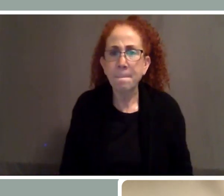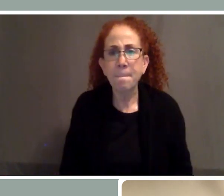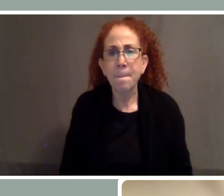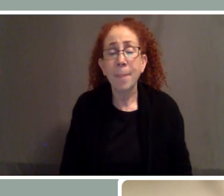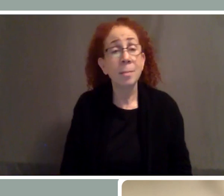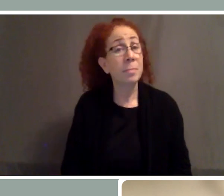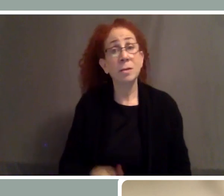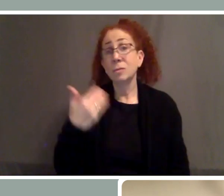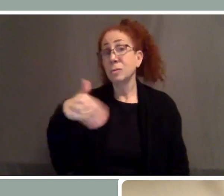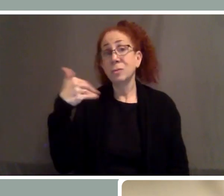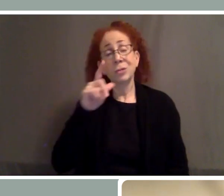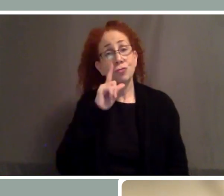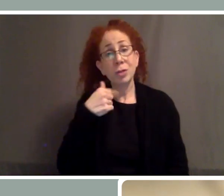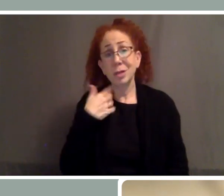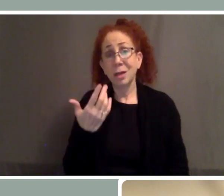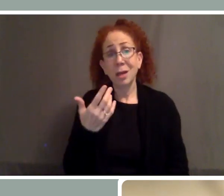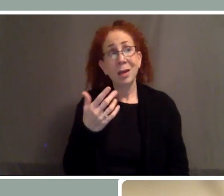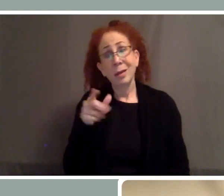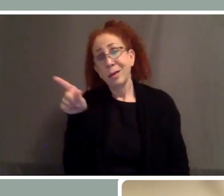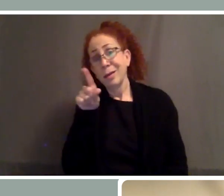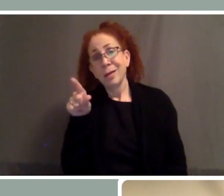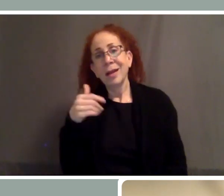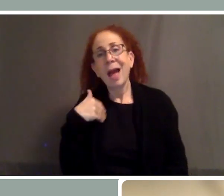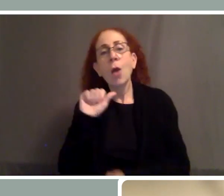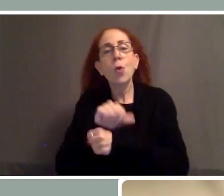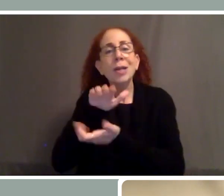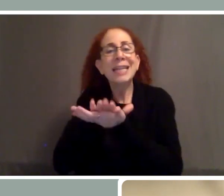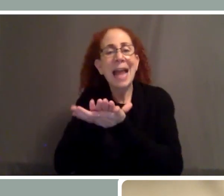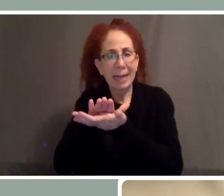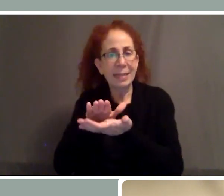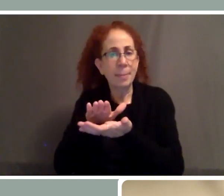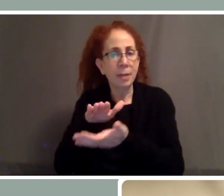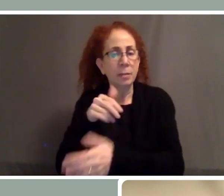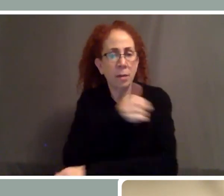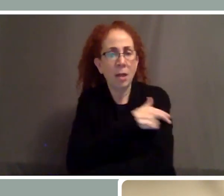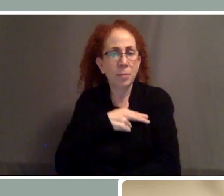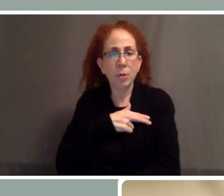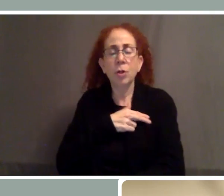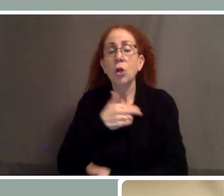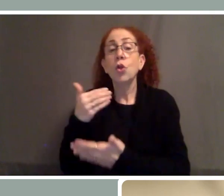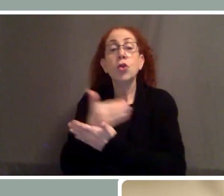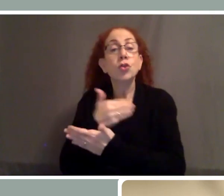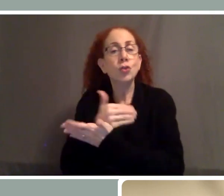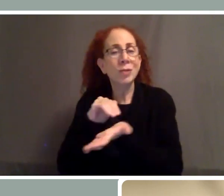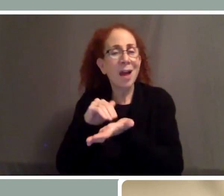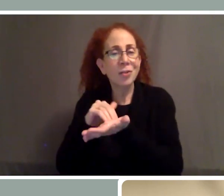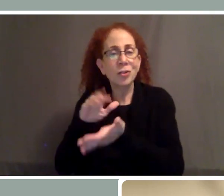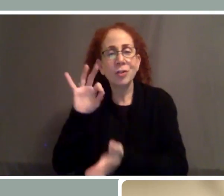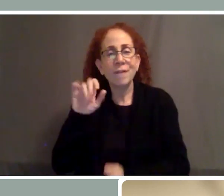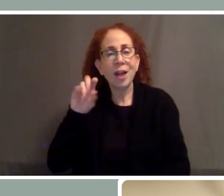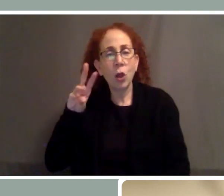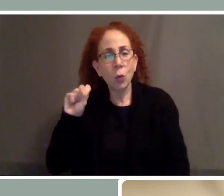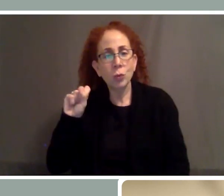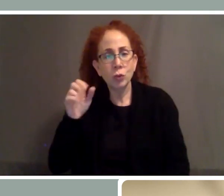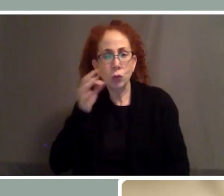it's really, I look at the trainees, I work at an academic institution. I look at the fellows who, are just about to come out